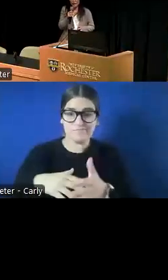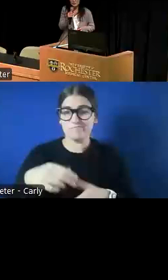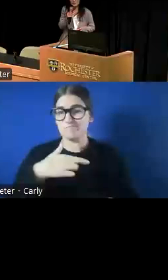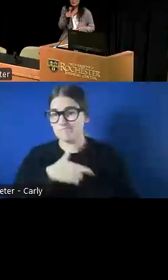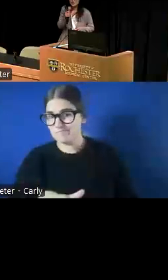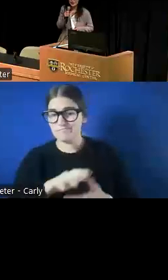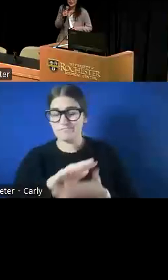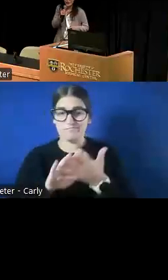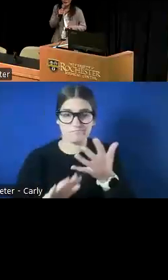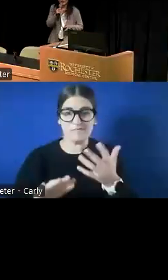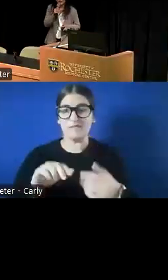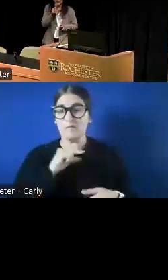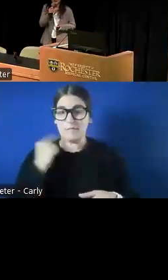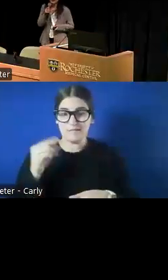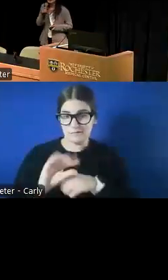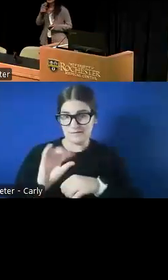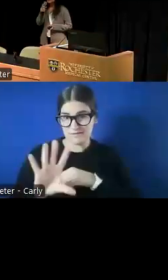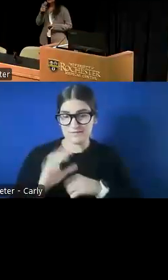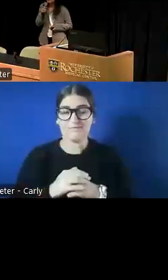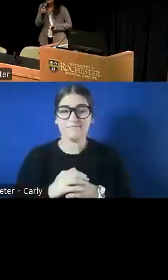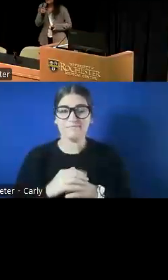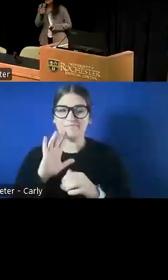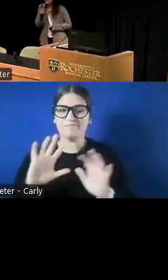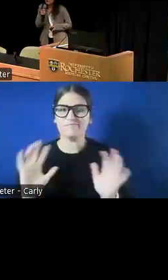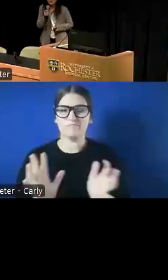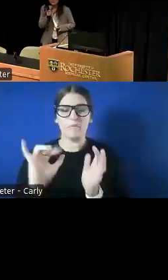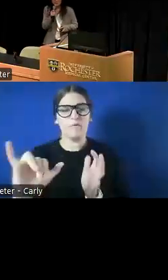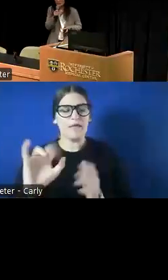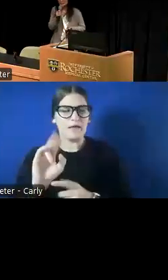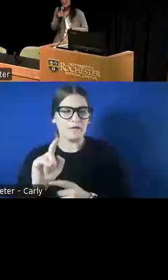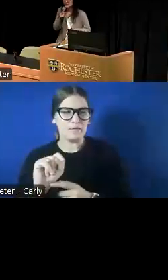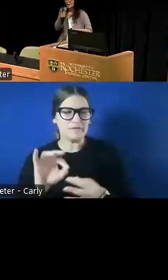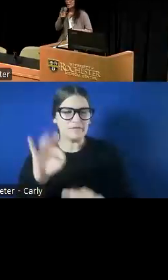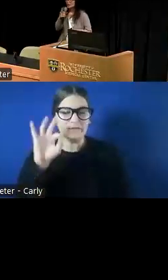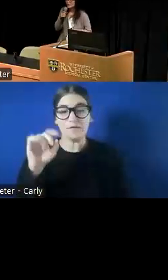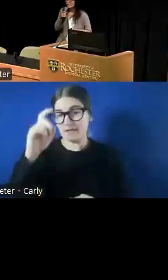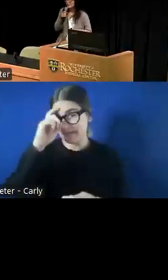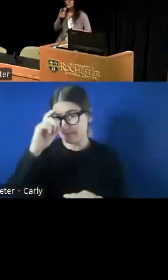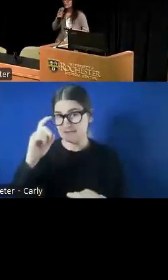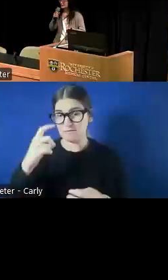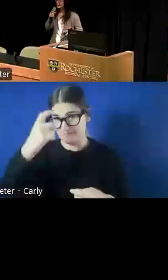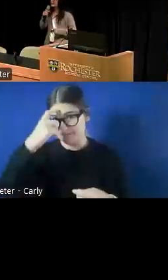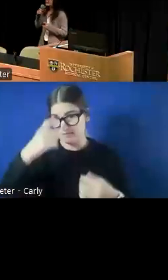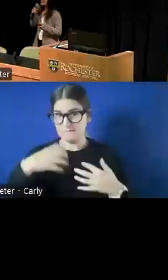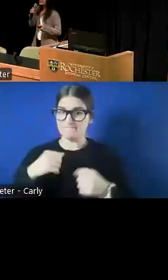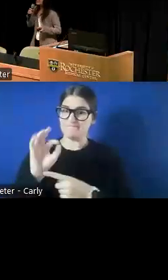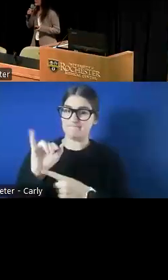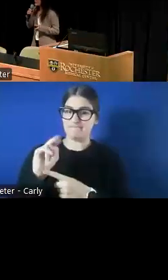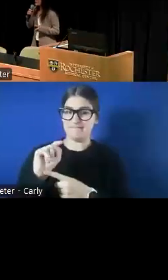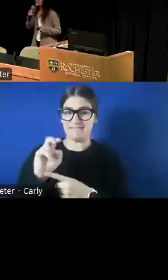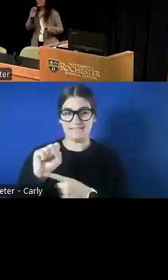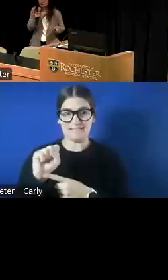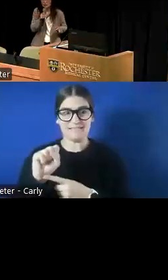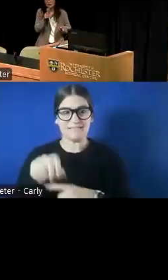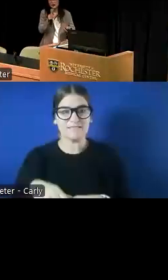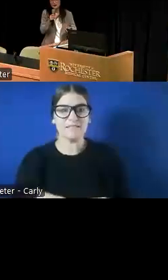pastoral counseling. And they promote the unit's spiritual and mental fitness. And they might be taking rounds in the